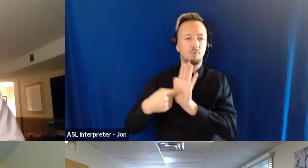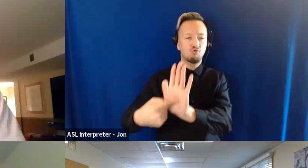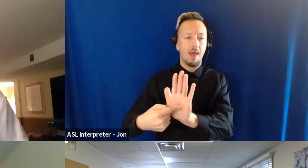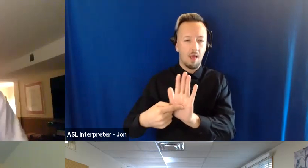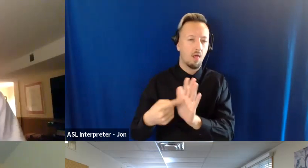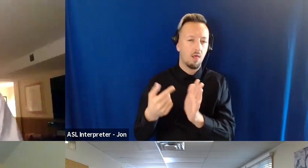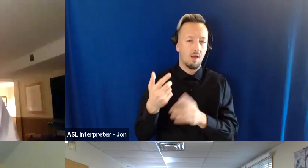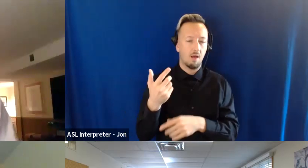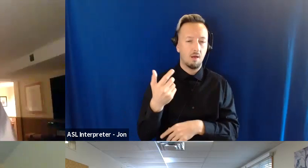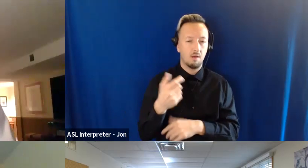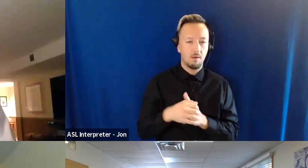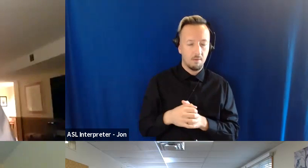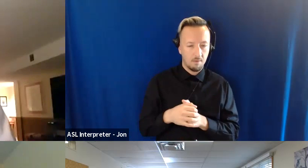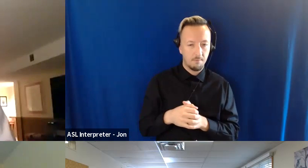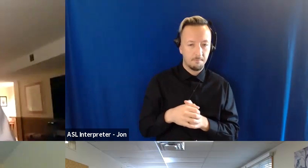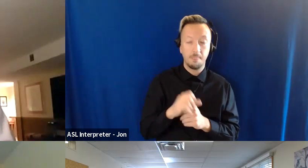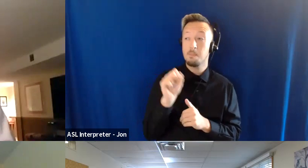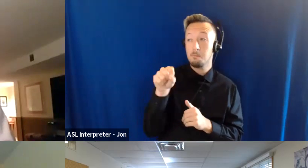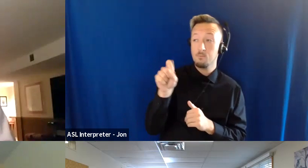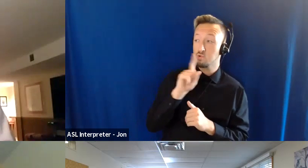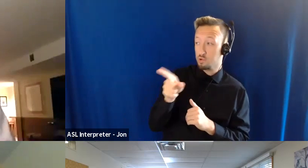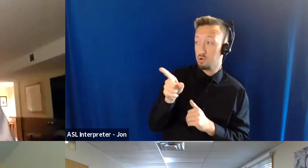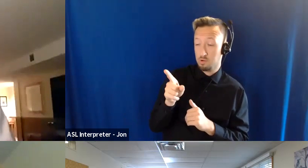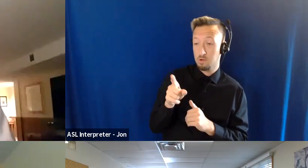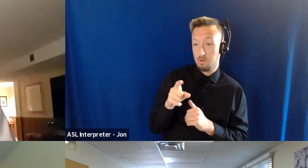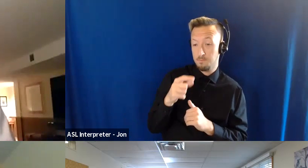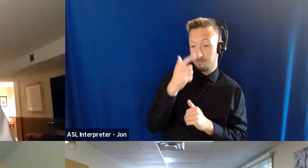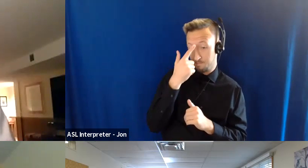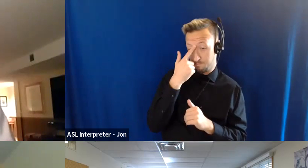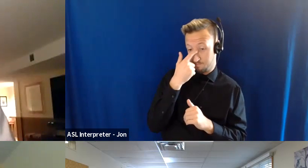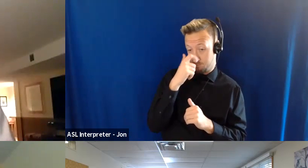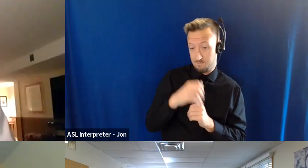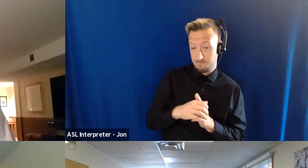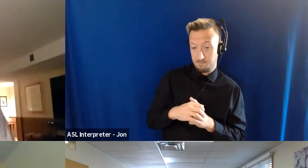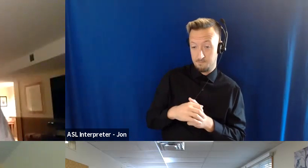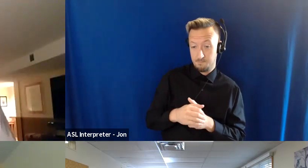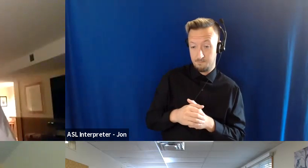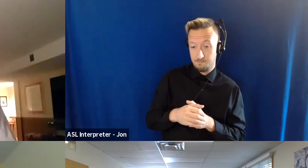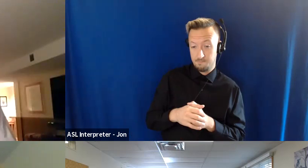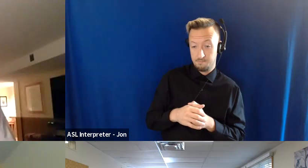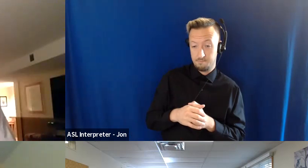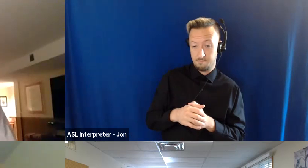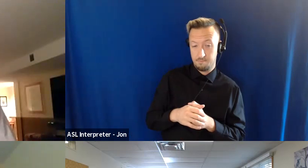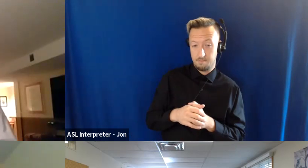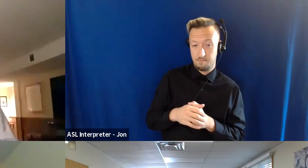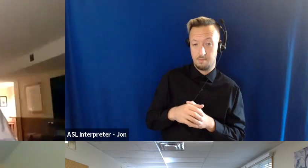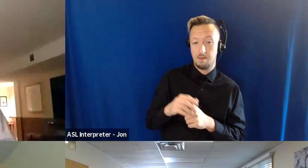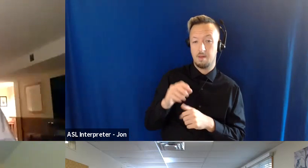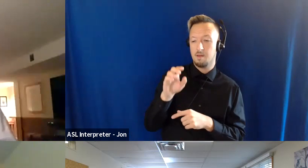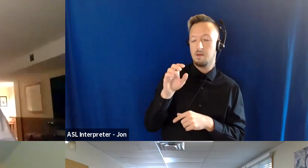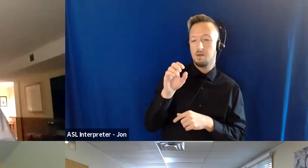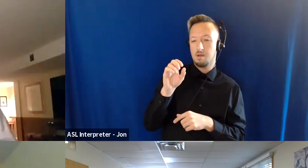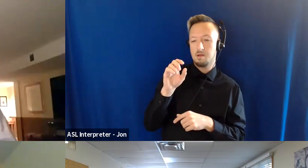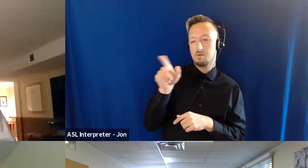Sure. I mean, the media sometimes does portray people